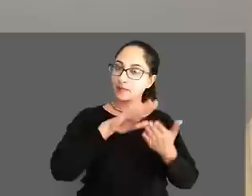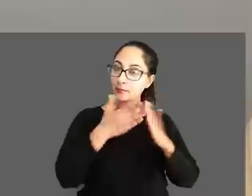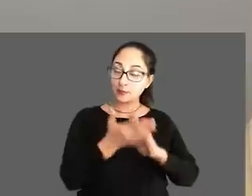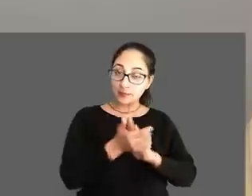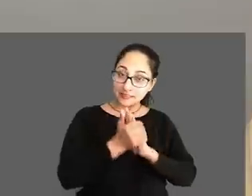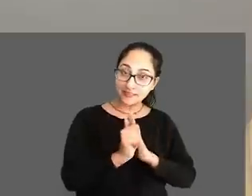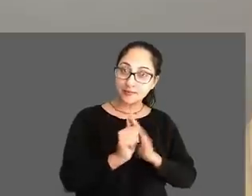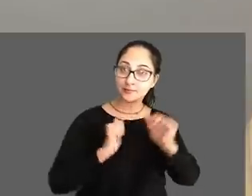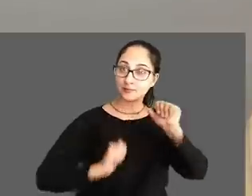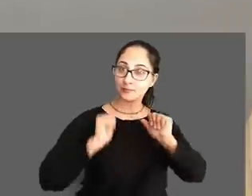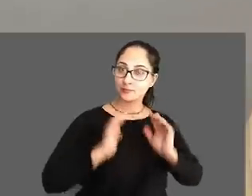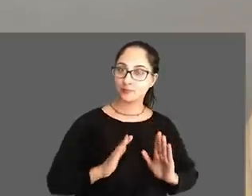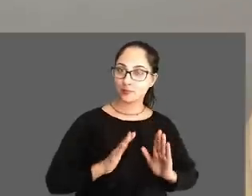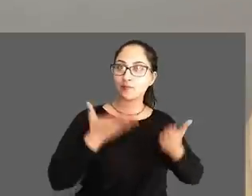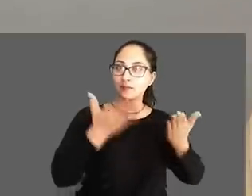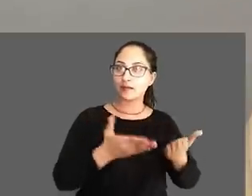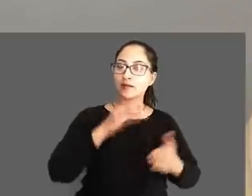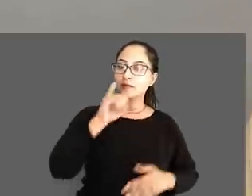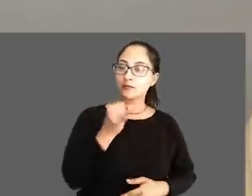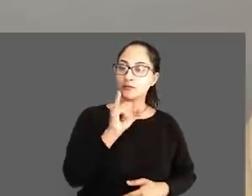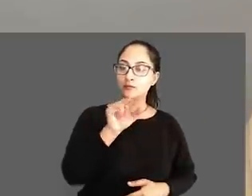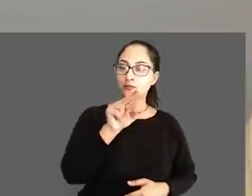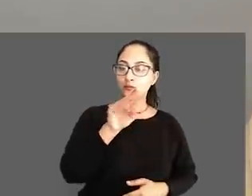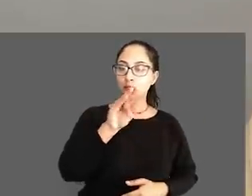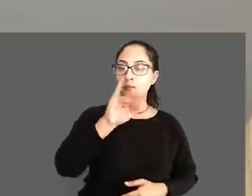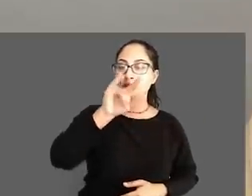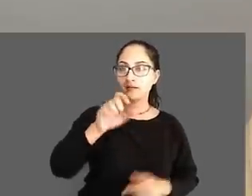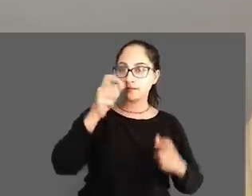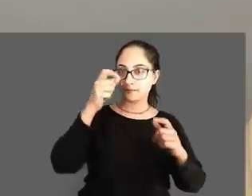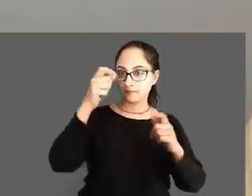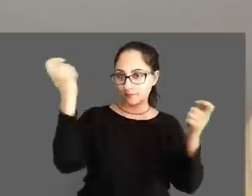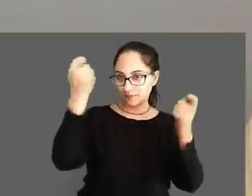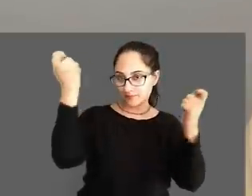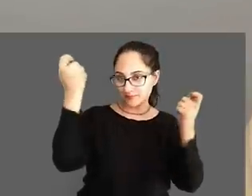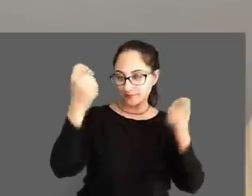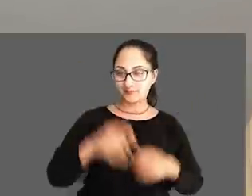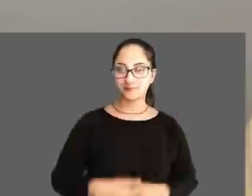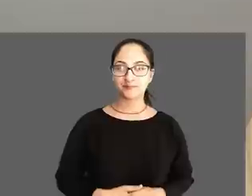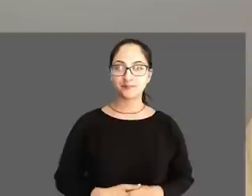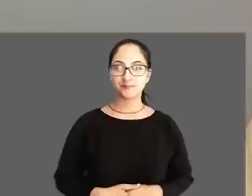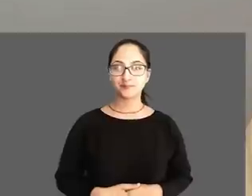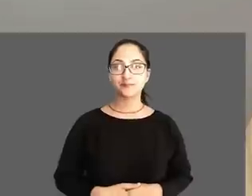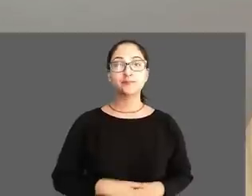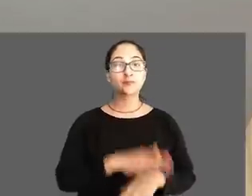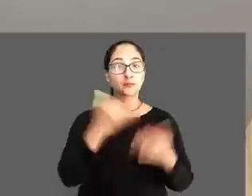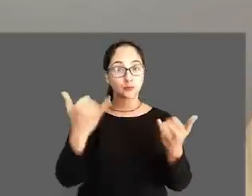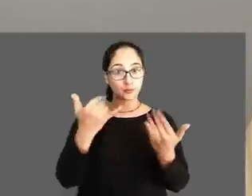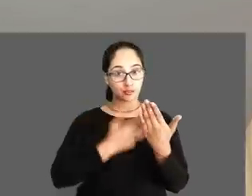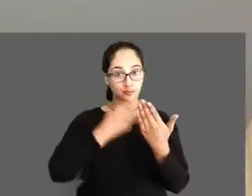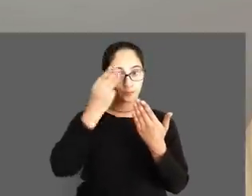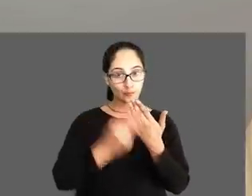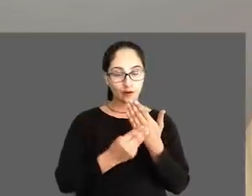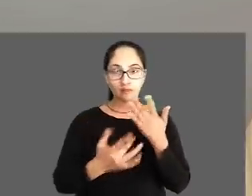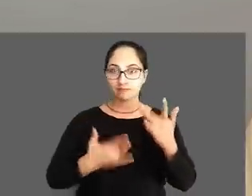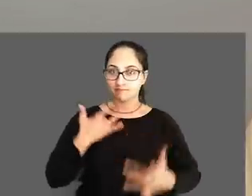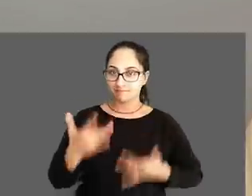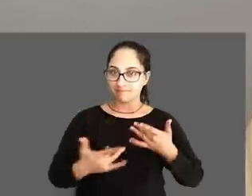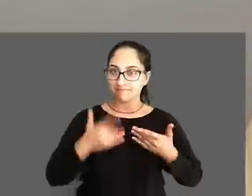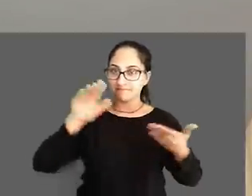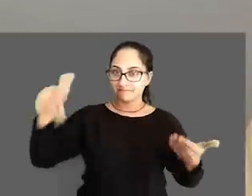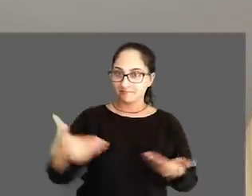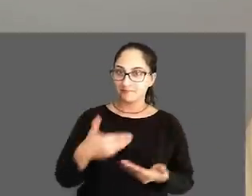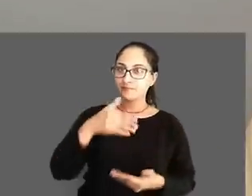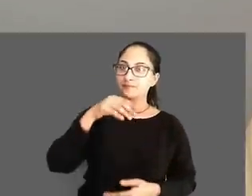Festival. And now let's take a look at the program tonight. I'm excited to welcome back Alwais